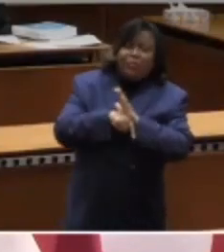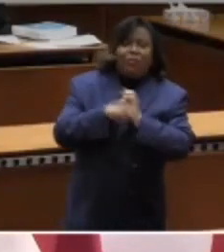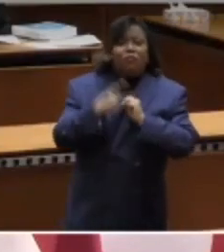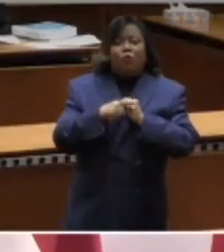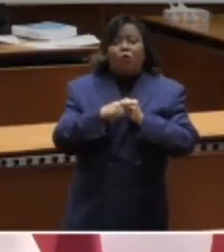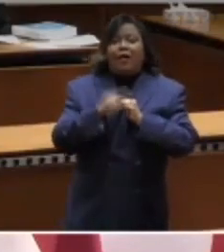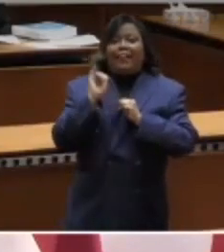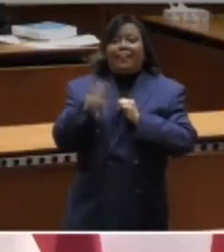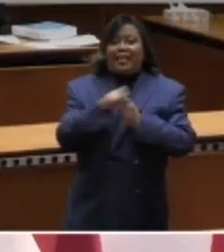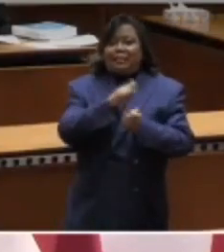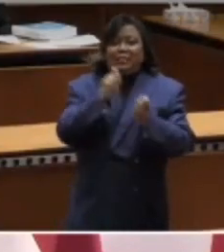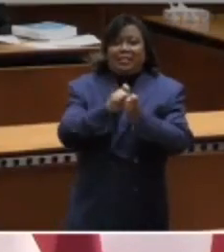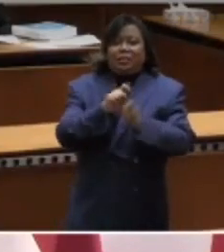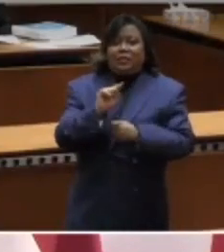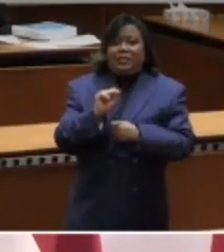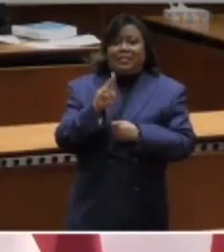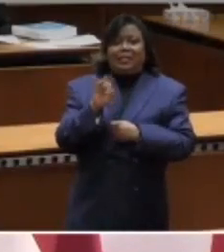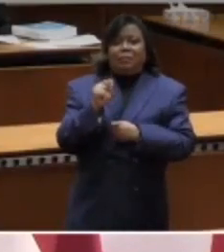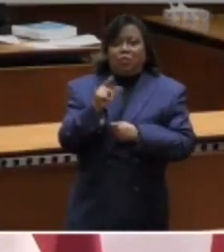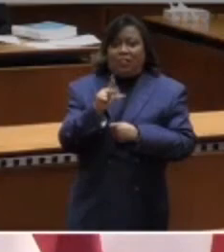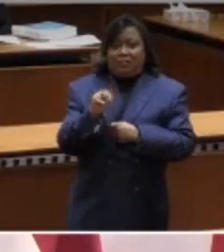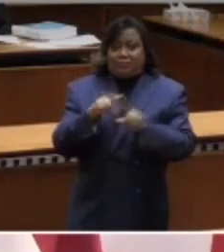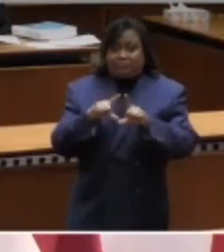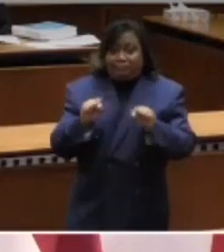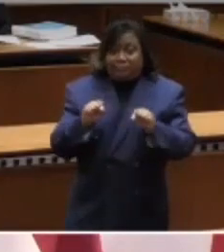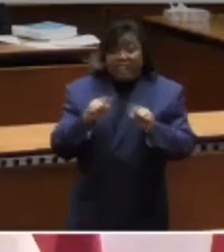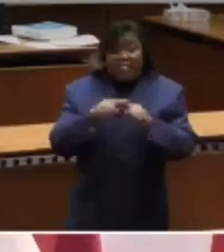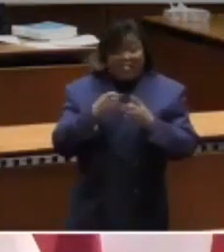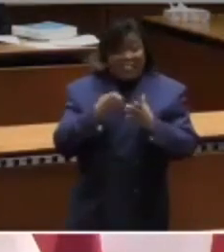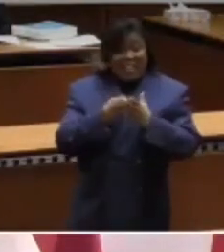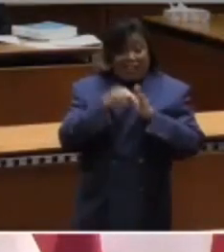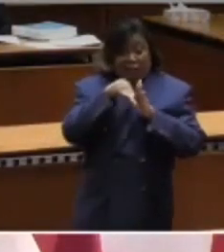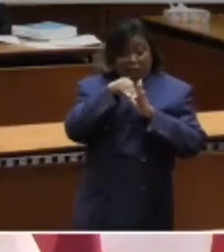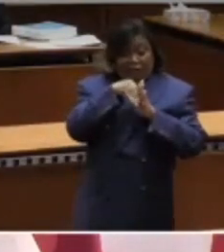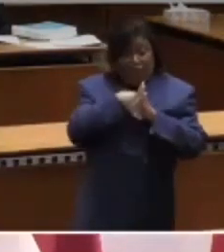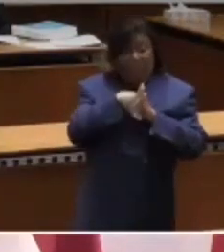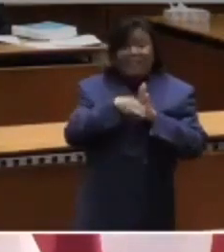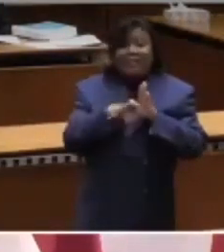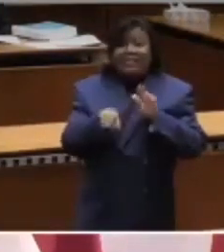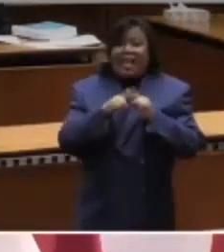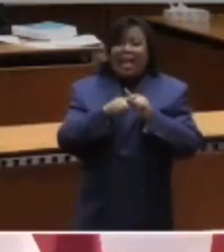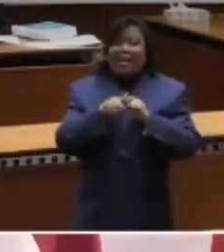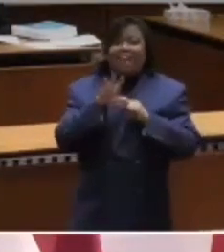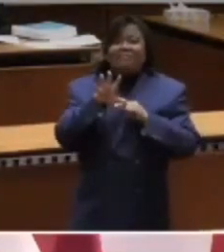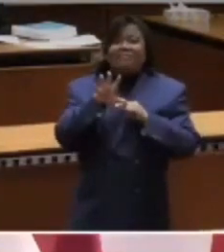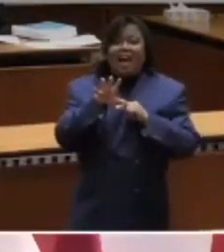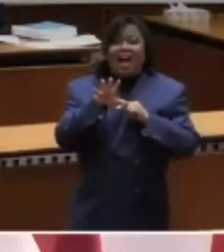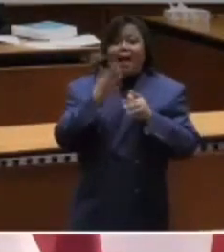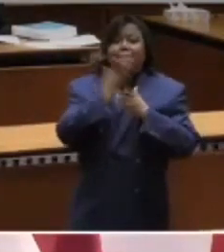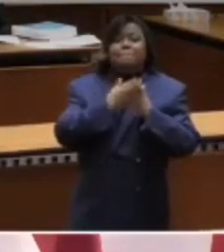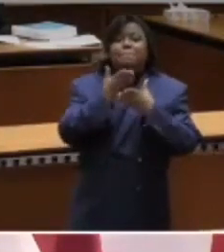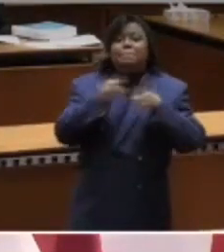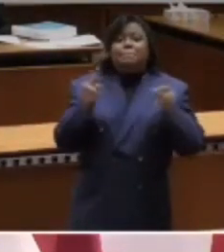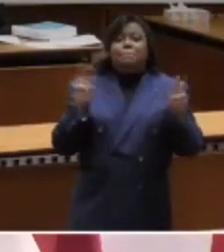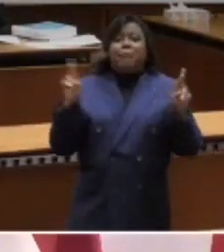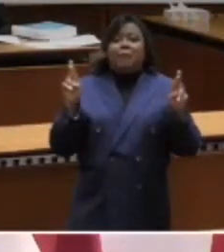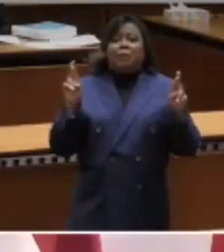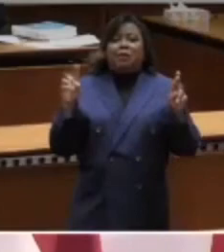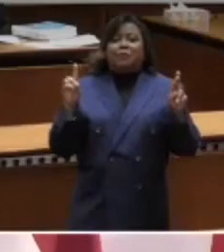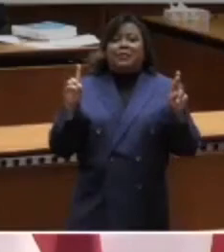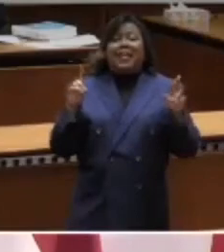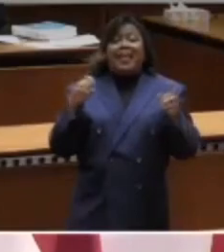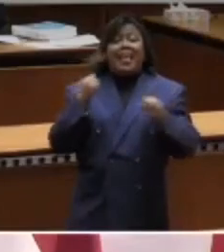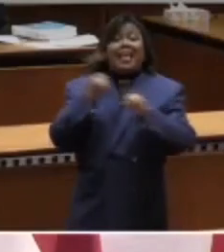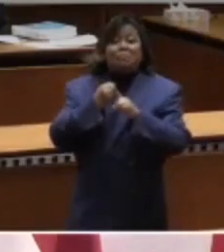for such a stimulus. This economic downturn has had a bipartisan impact, and there must